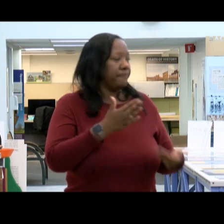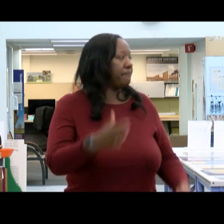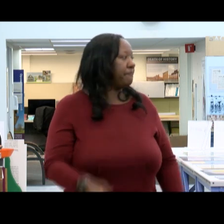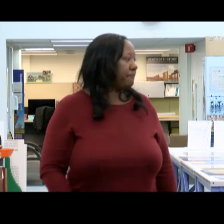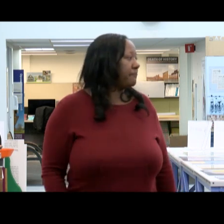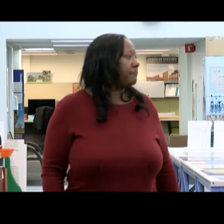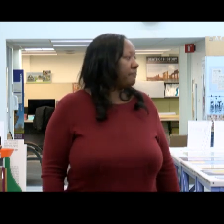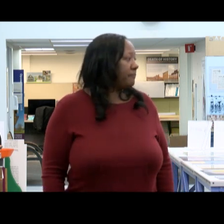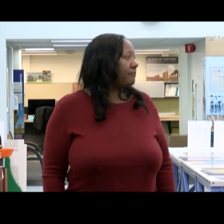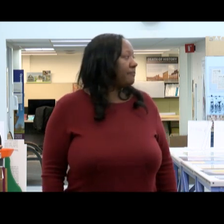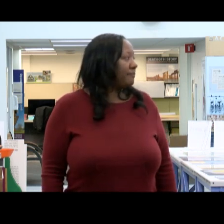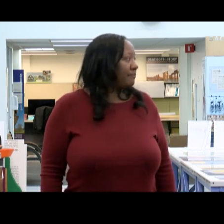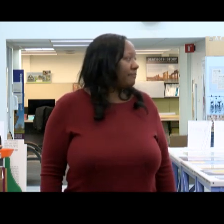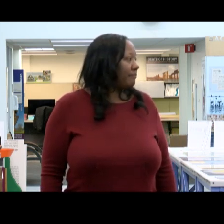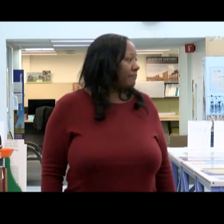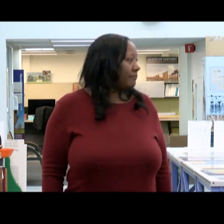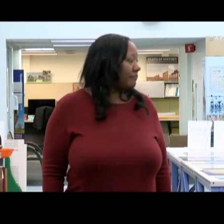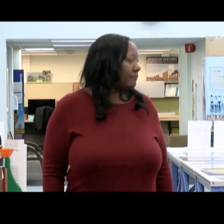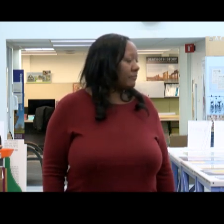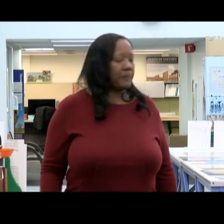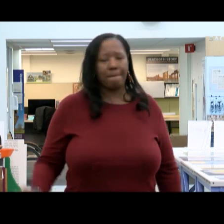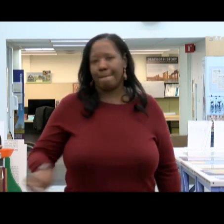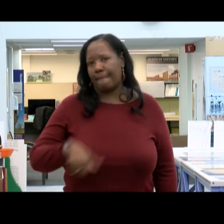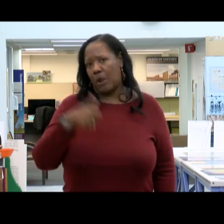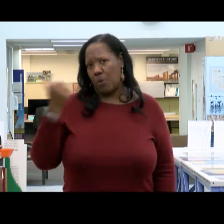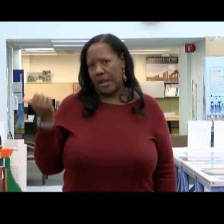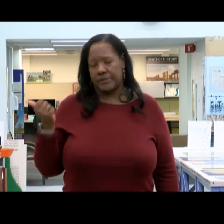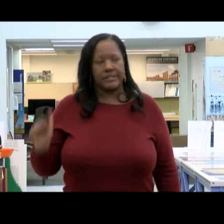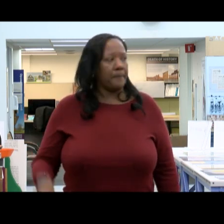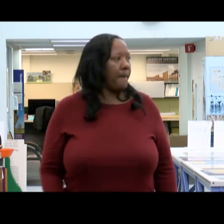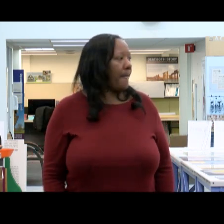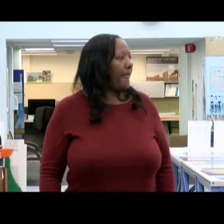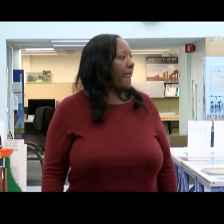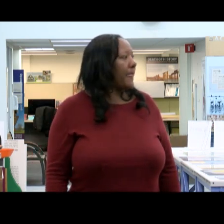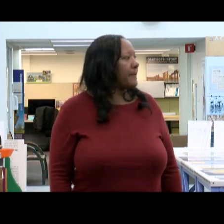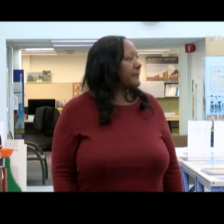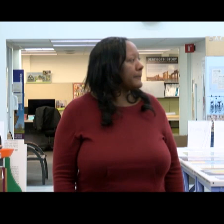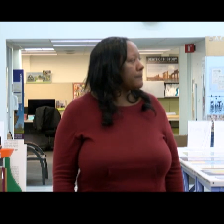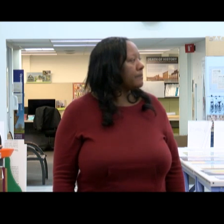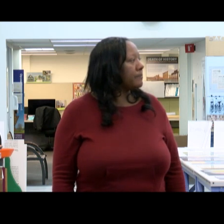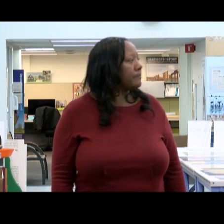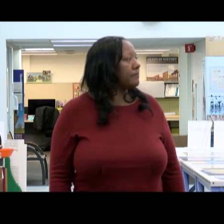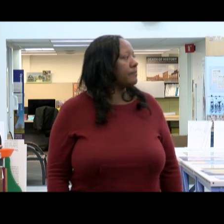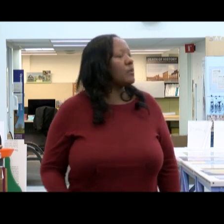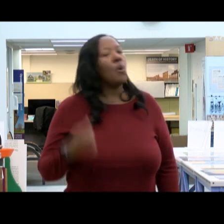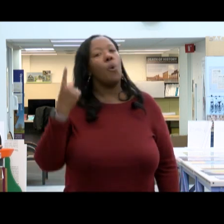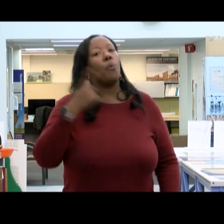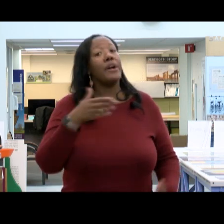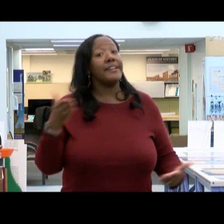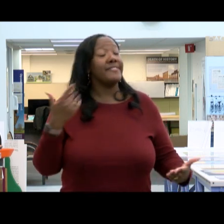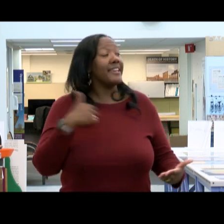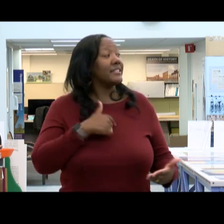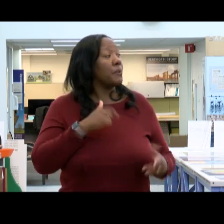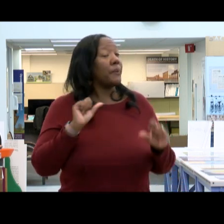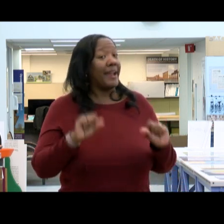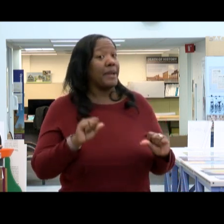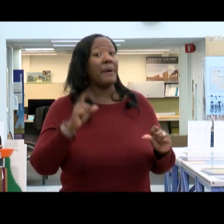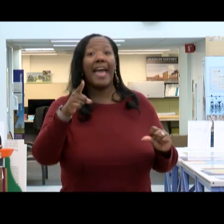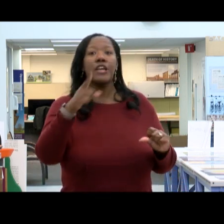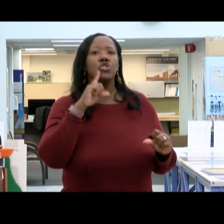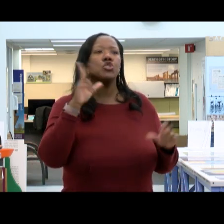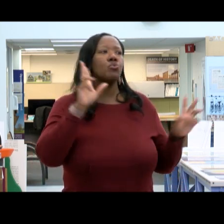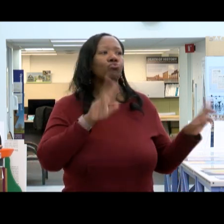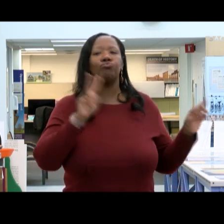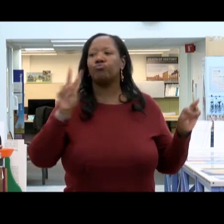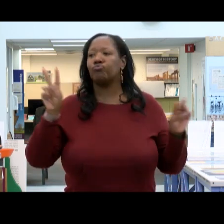out. What else? One of the things that we're able to do here, if you've walked through, you've seen